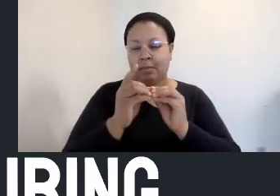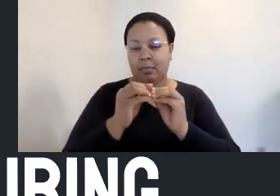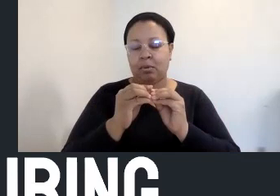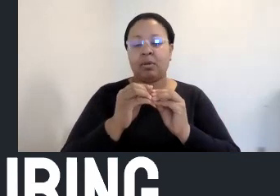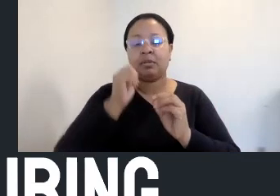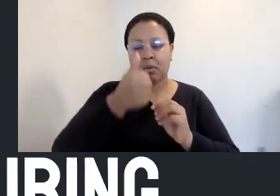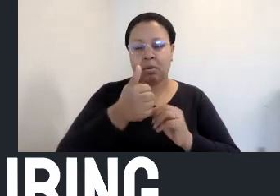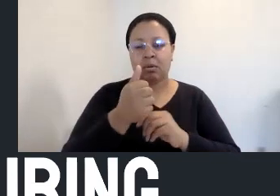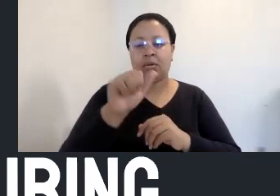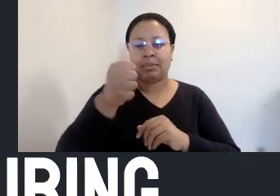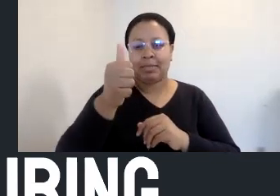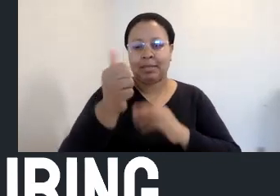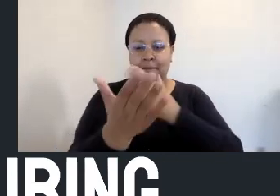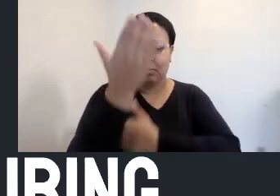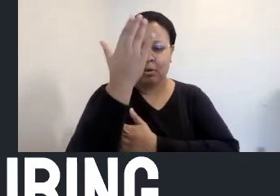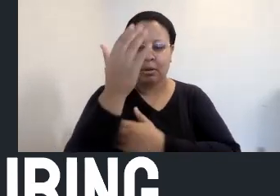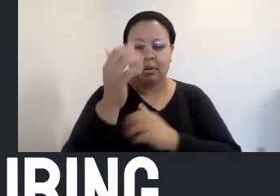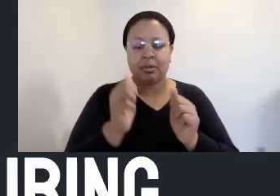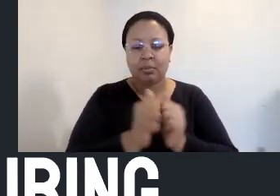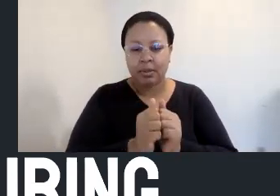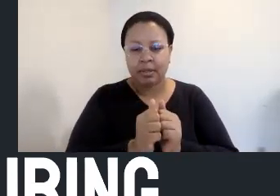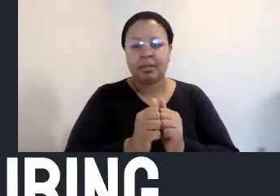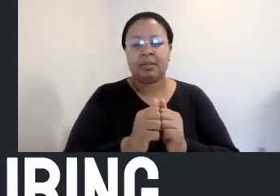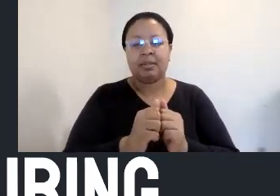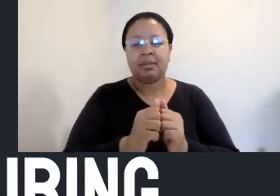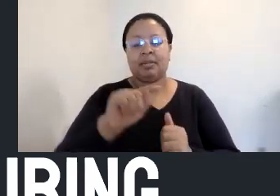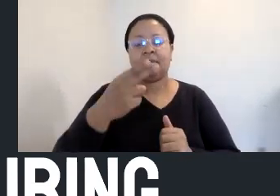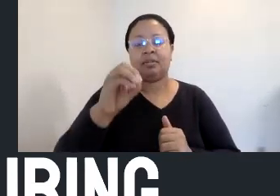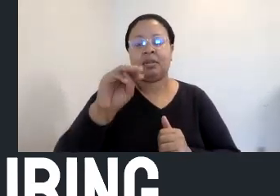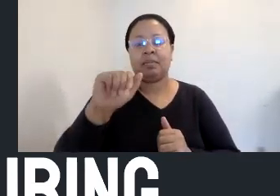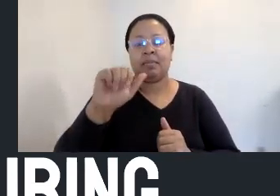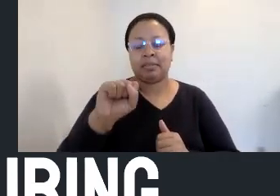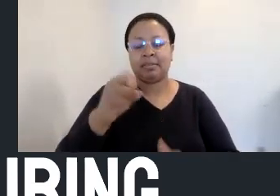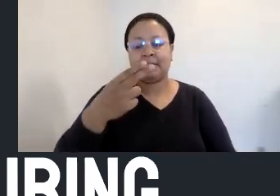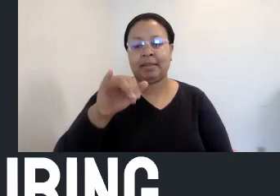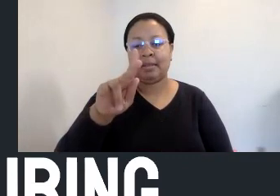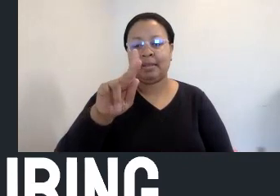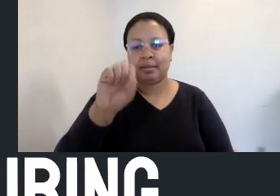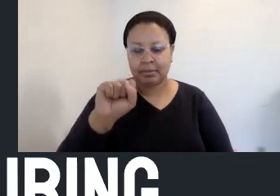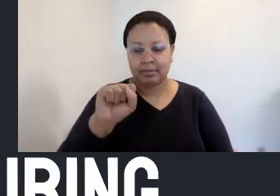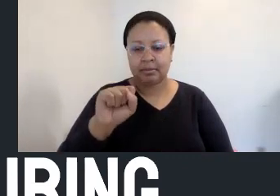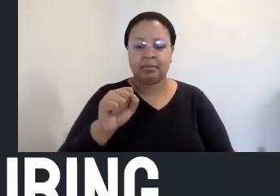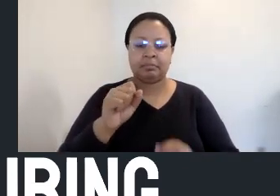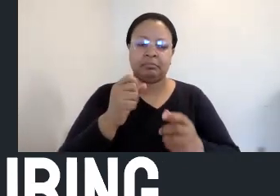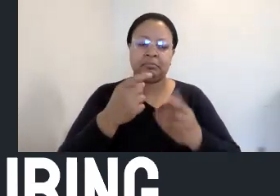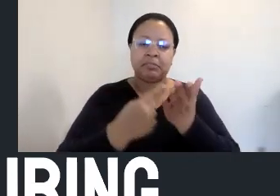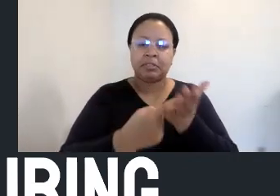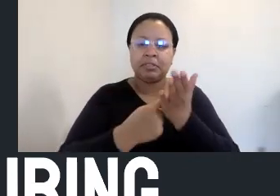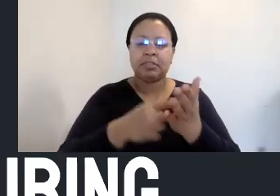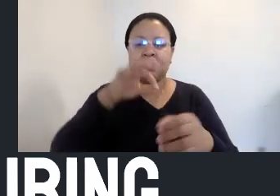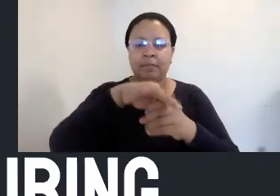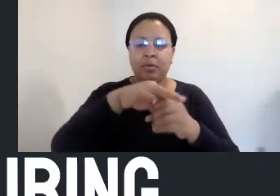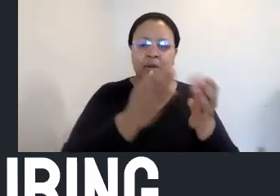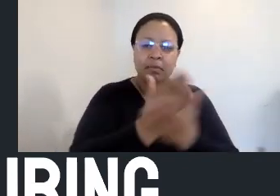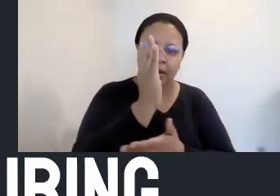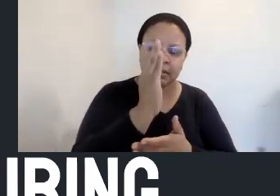a.m. With Commissioner Thomas Hicks about voting rights in the disability community. So I think that will be a